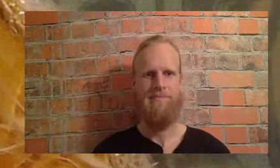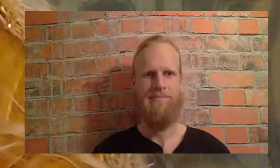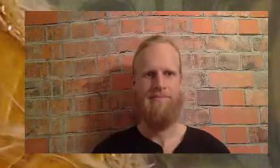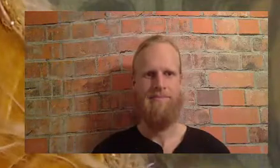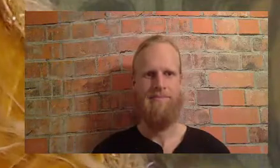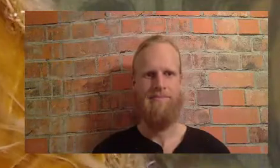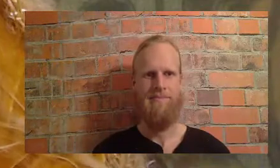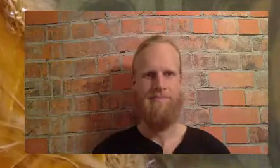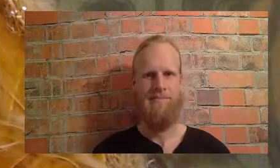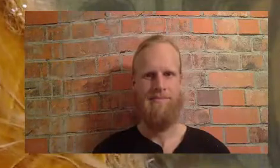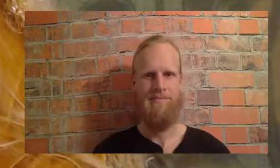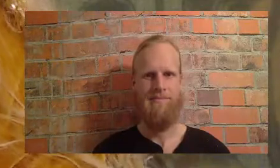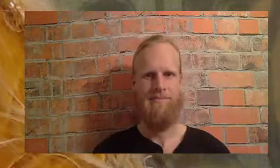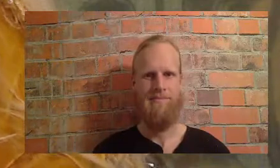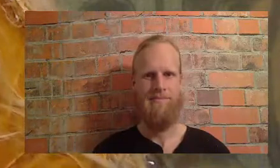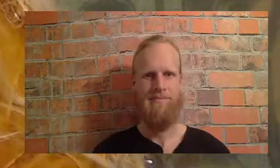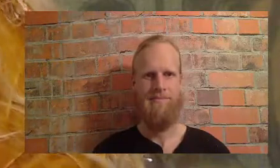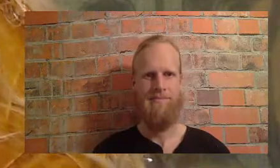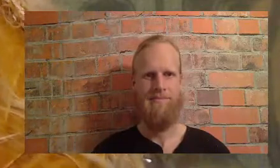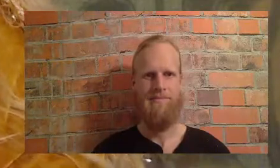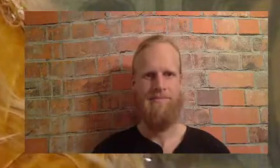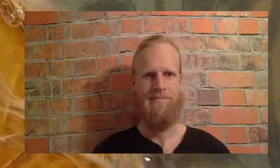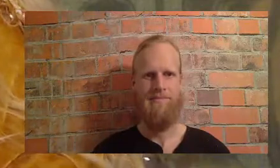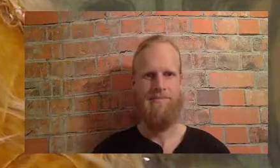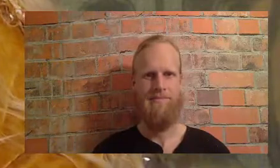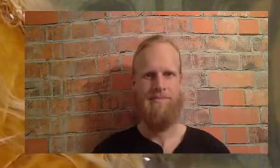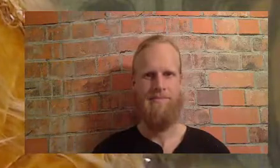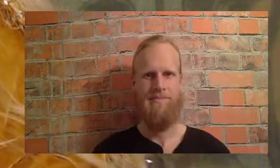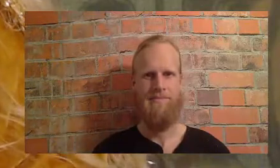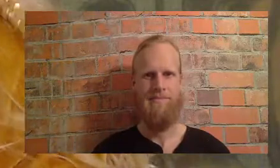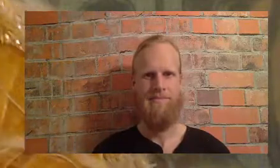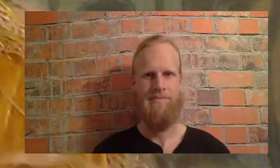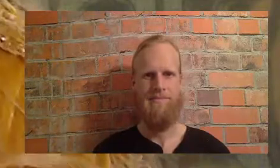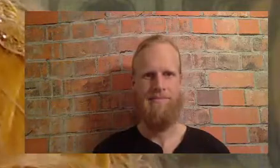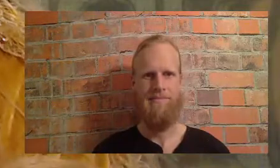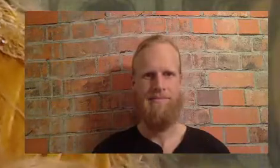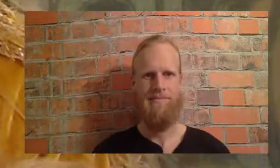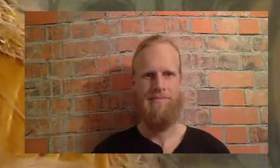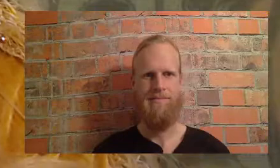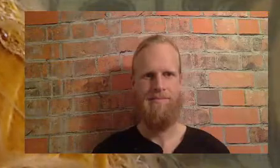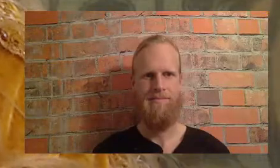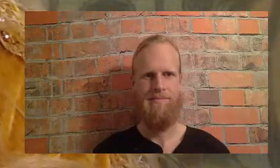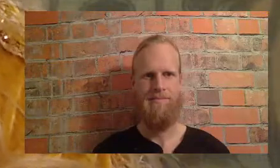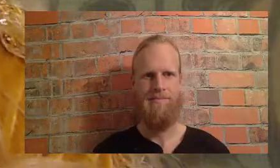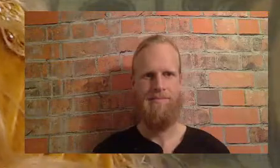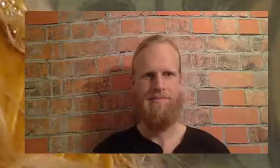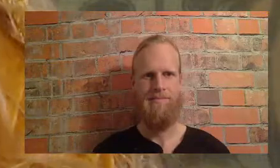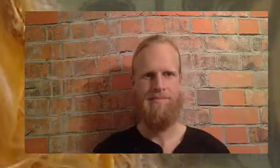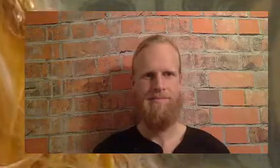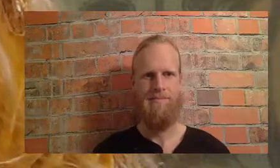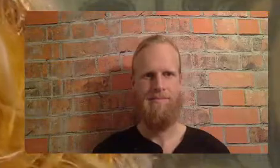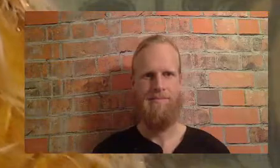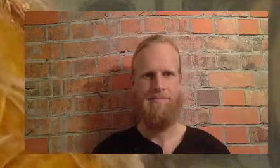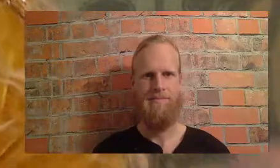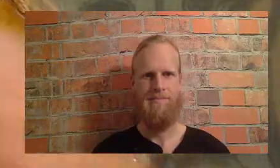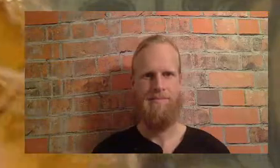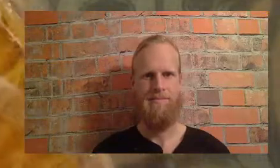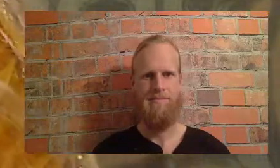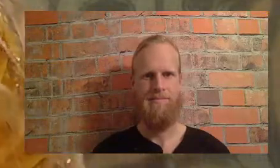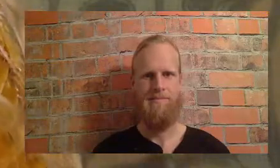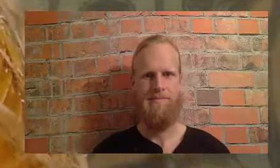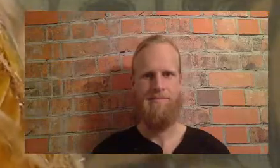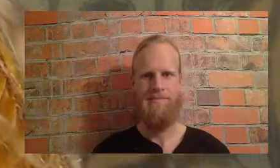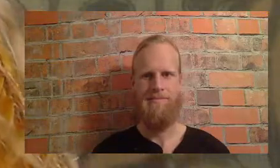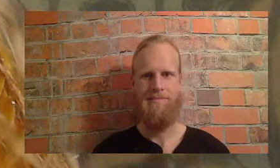that leads people, somebody that sometimes overly takes care of other people, this tap is going to really,